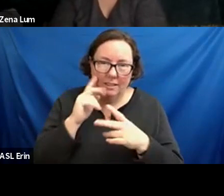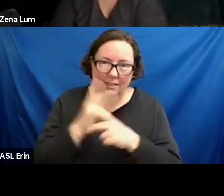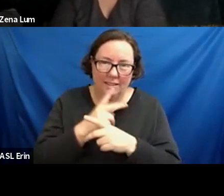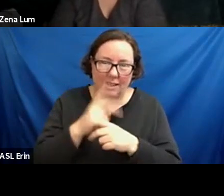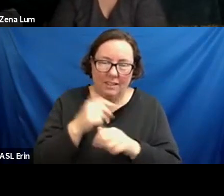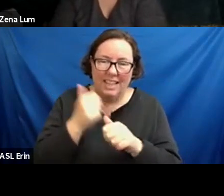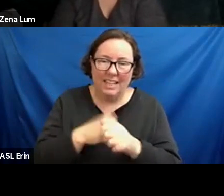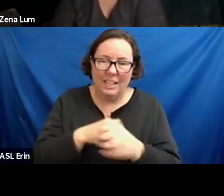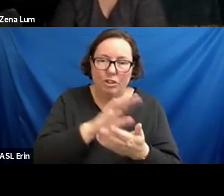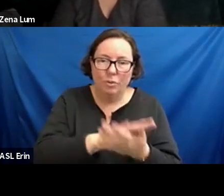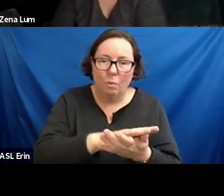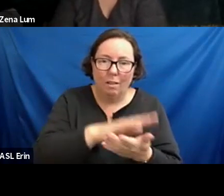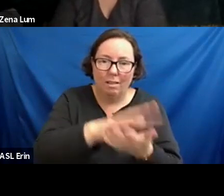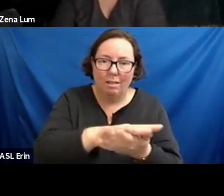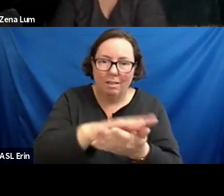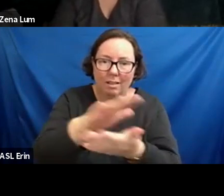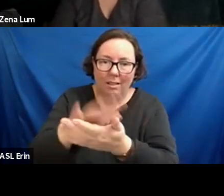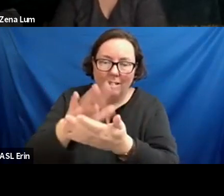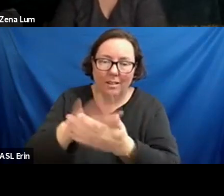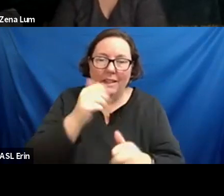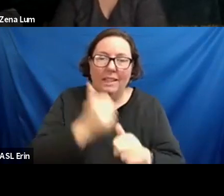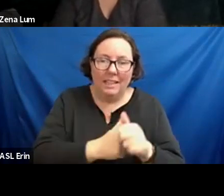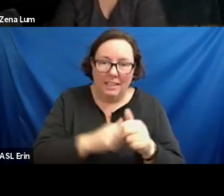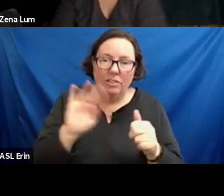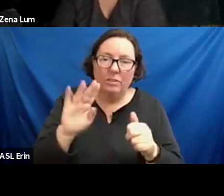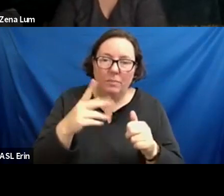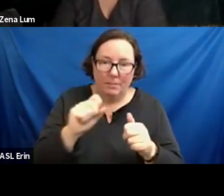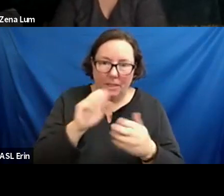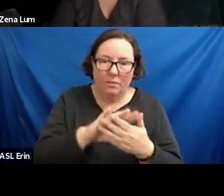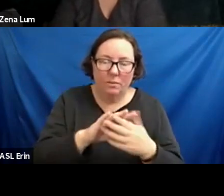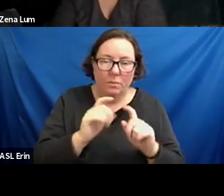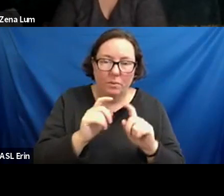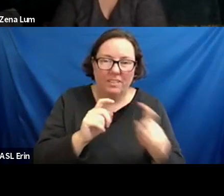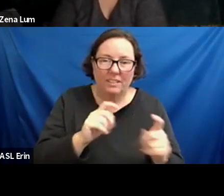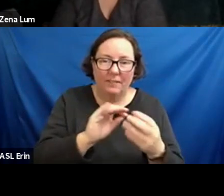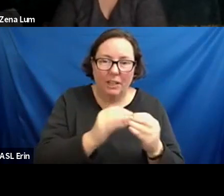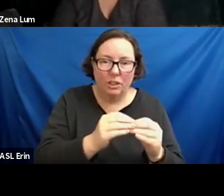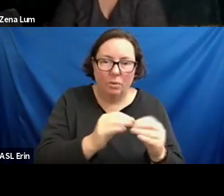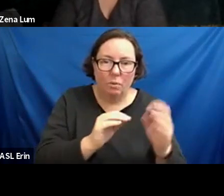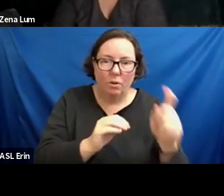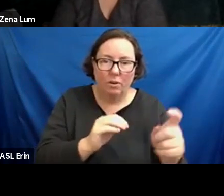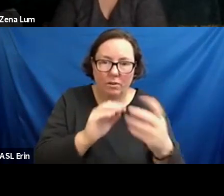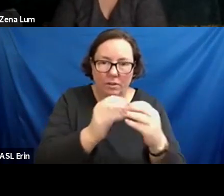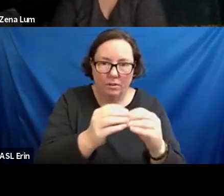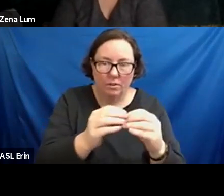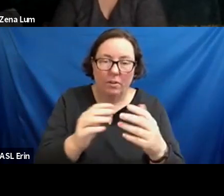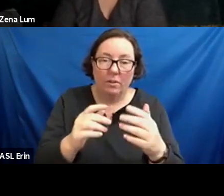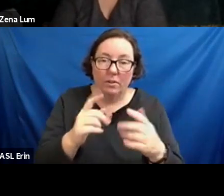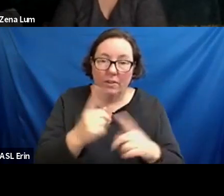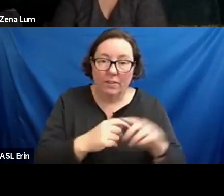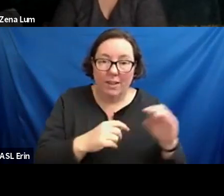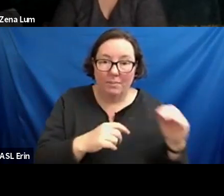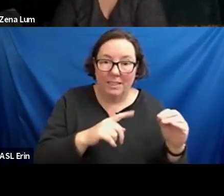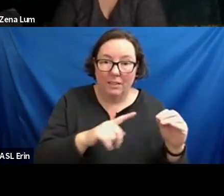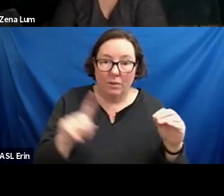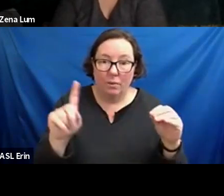school level. So every BPS school receives an opportunity index score. They're on a scale from 0 to